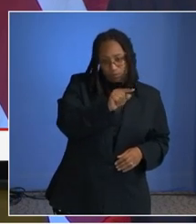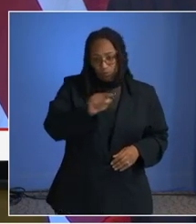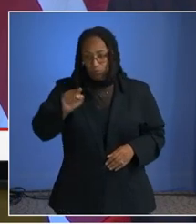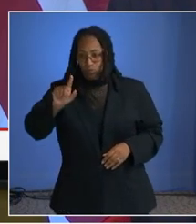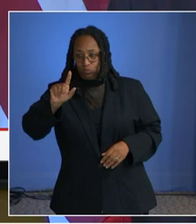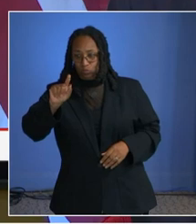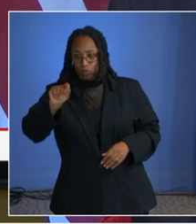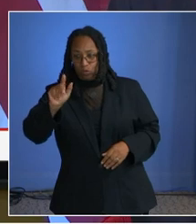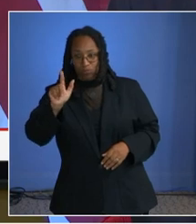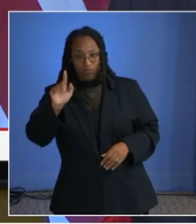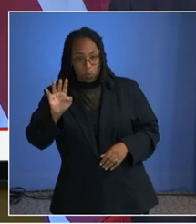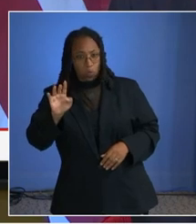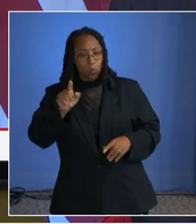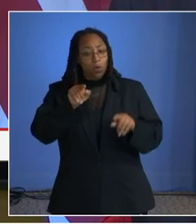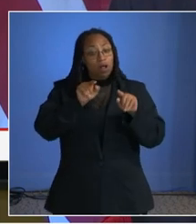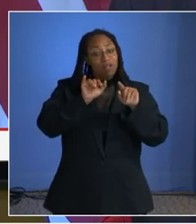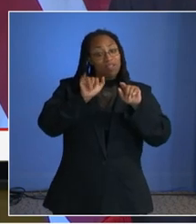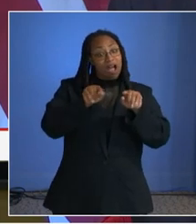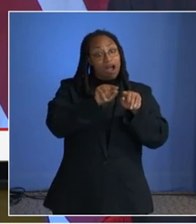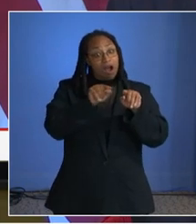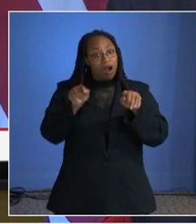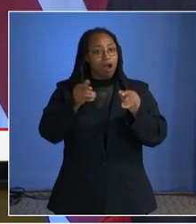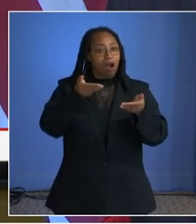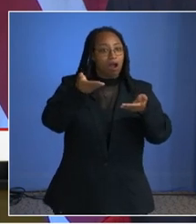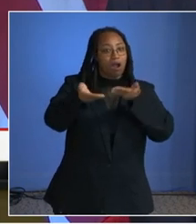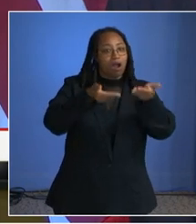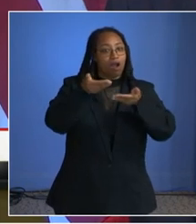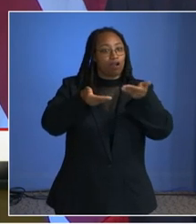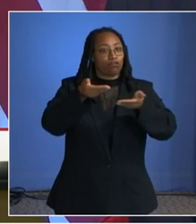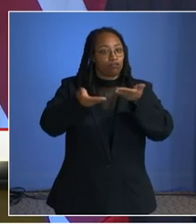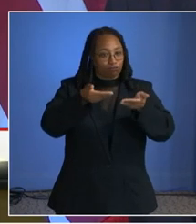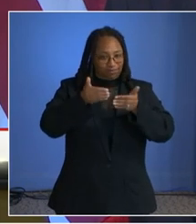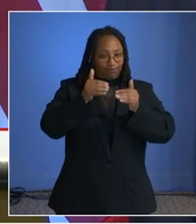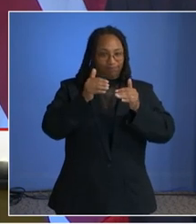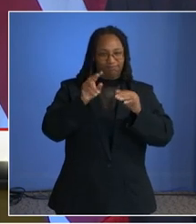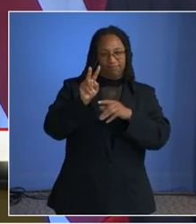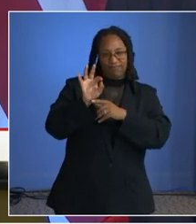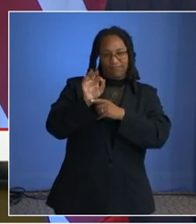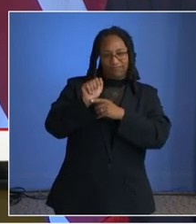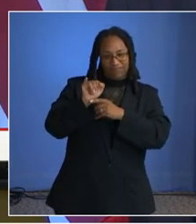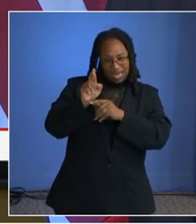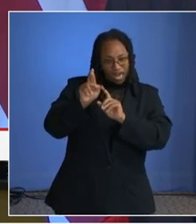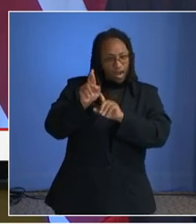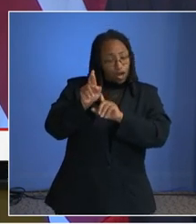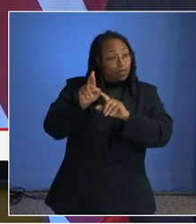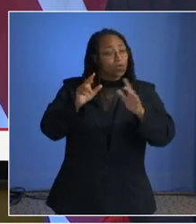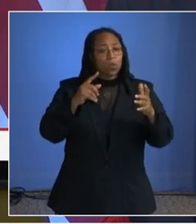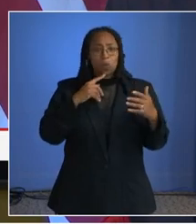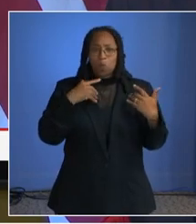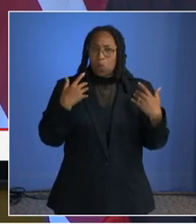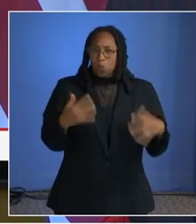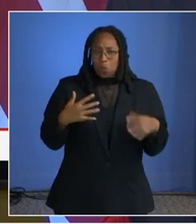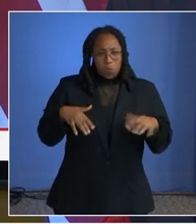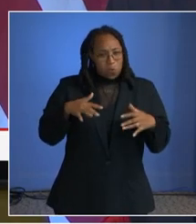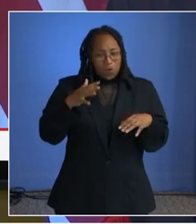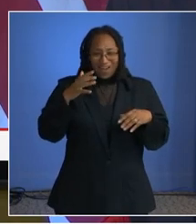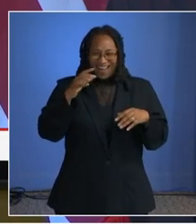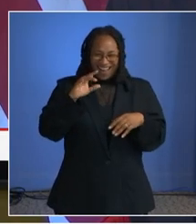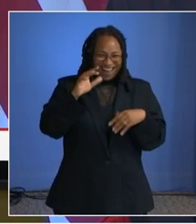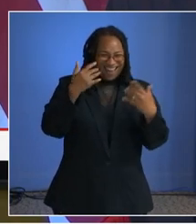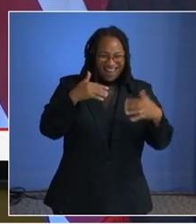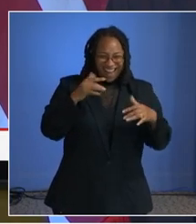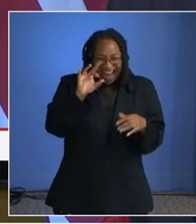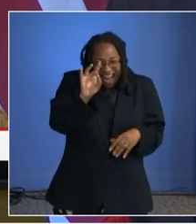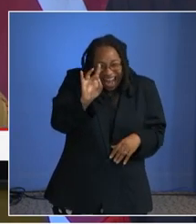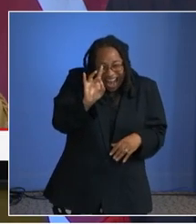hiring events resulted in nearly 800 new DC government hires in the past 3 years. The